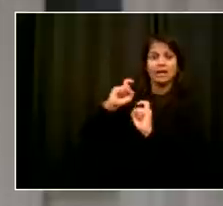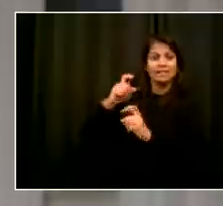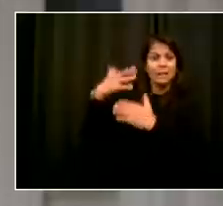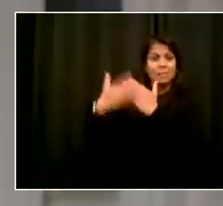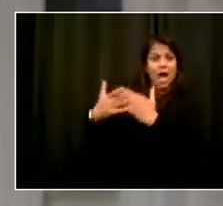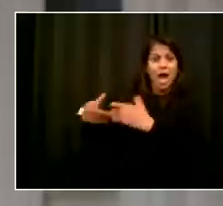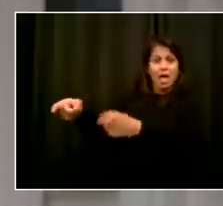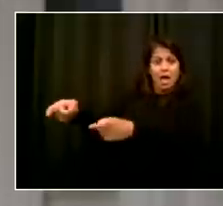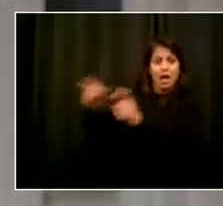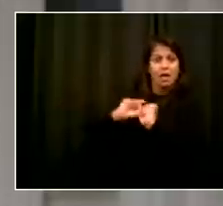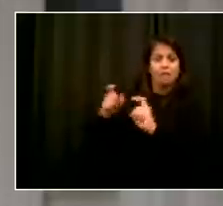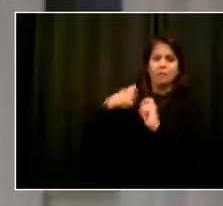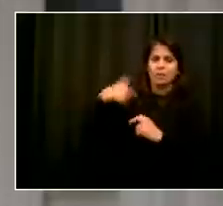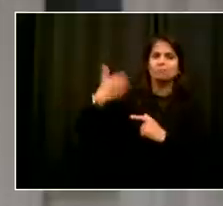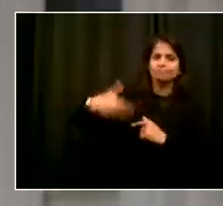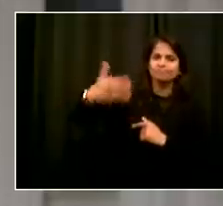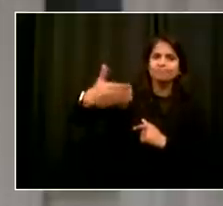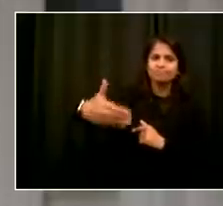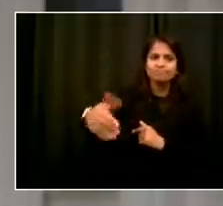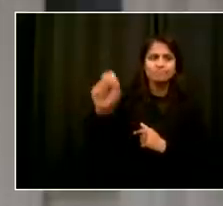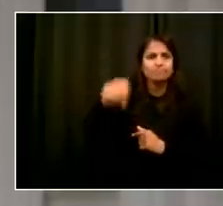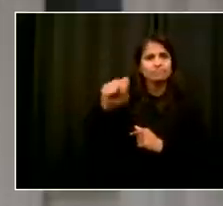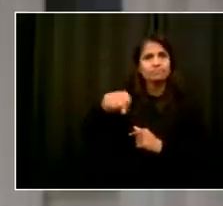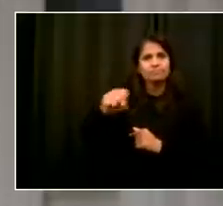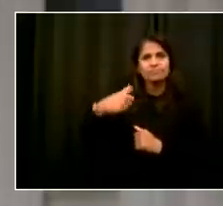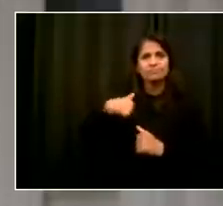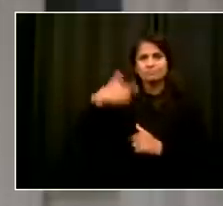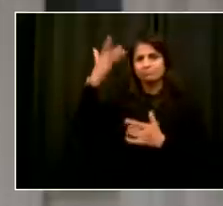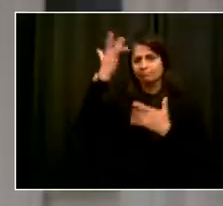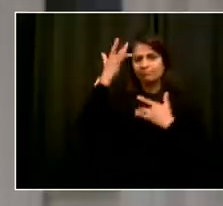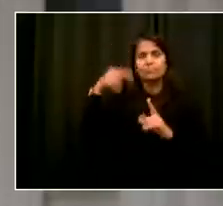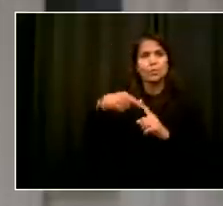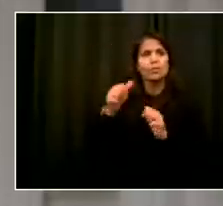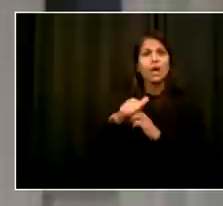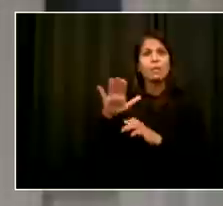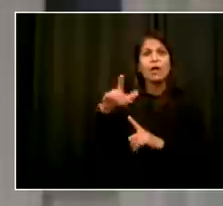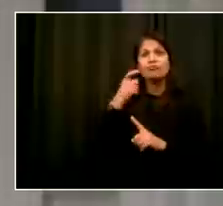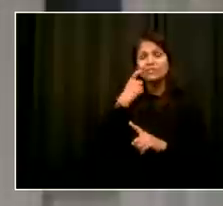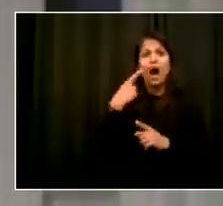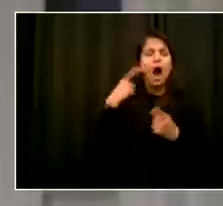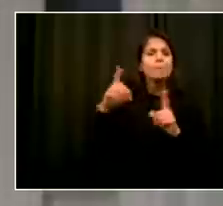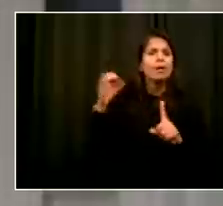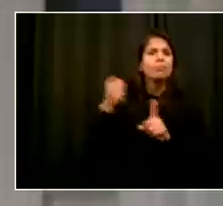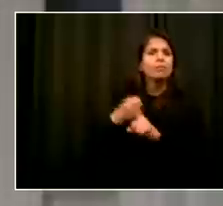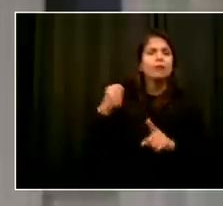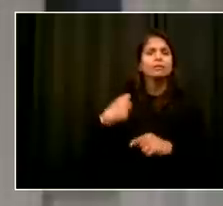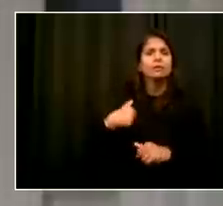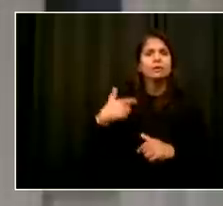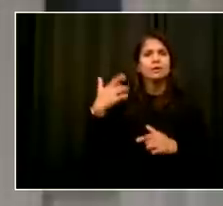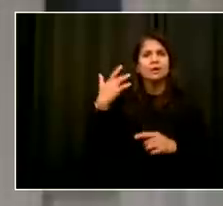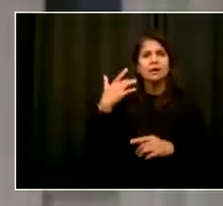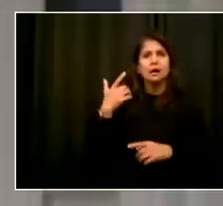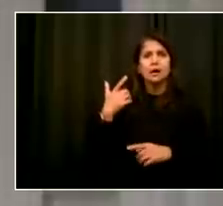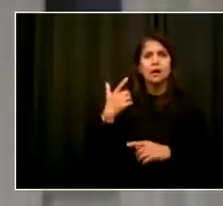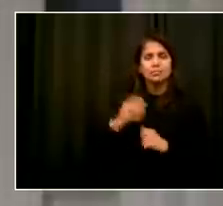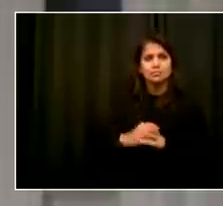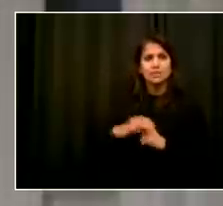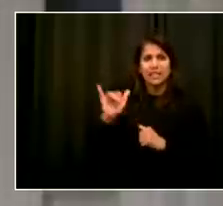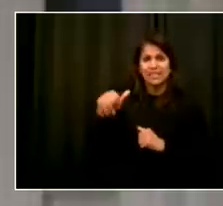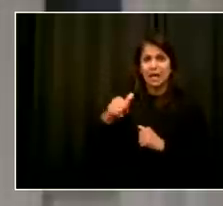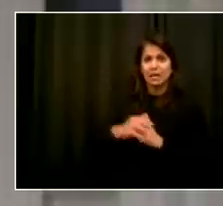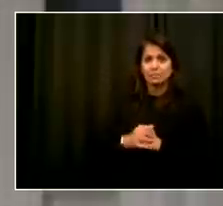painful when it occurs. One of the main treatments for sickle cell is a blood transfusion. I'm almost immediately invigorated